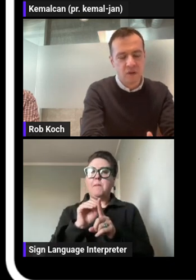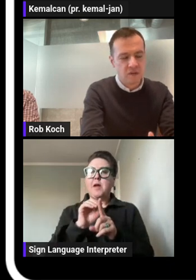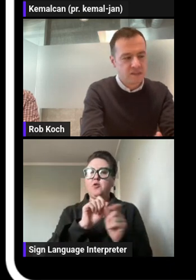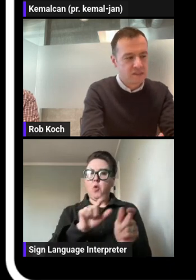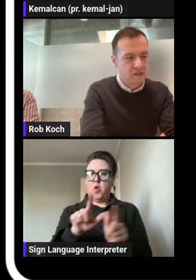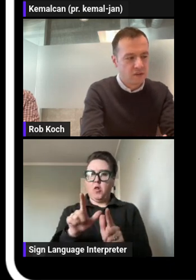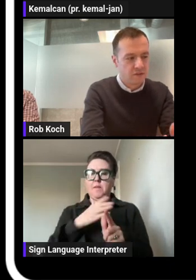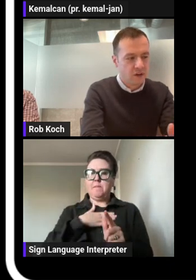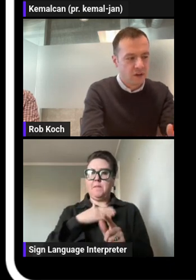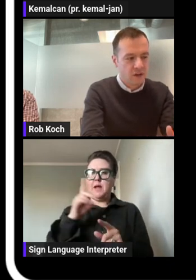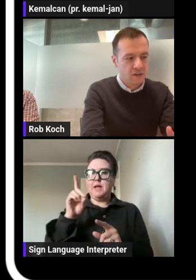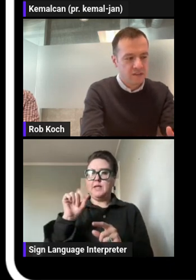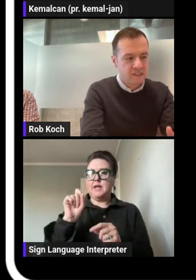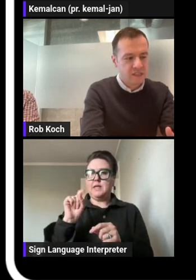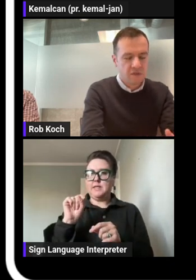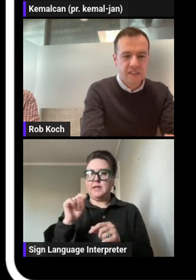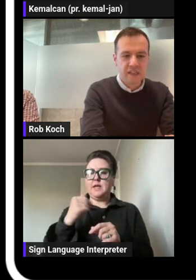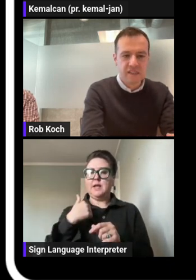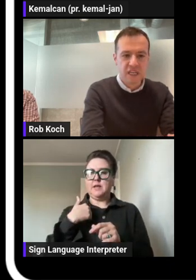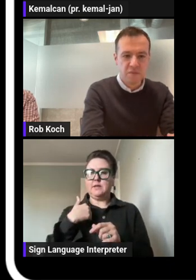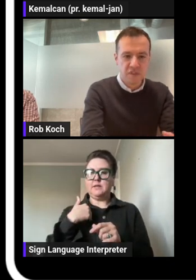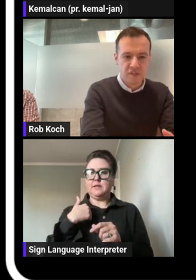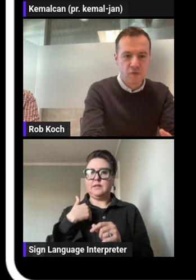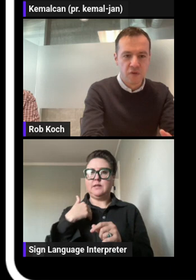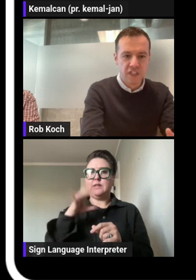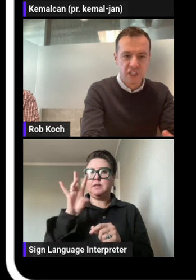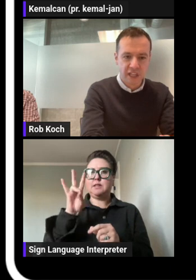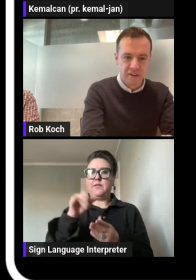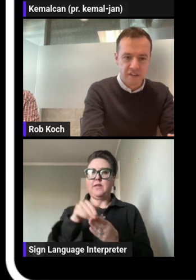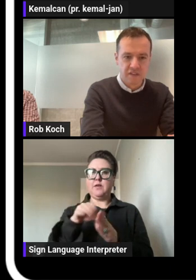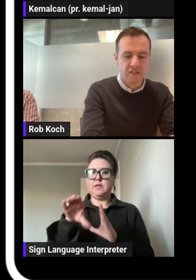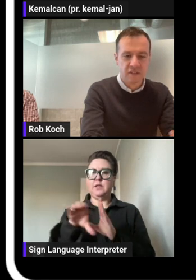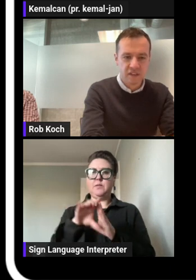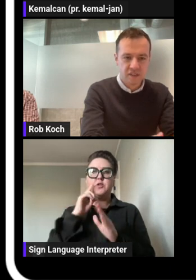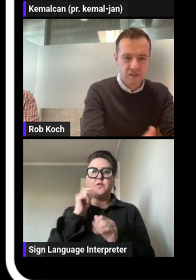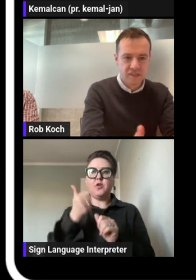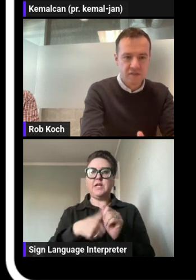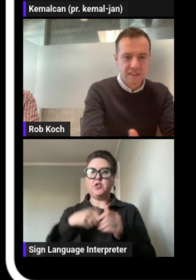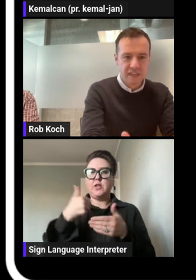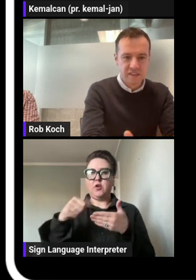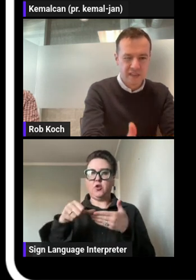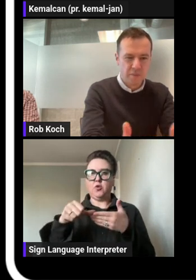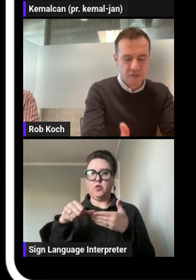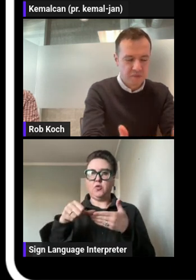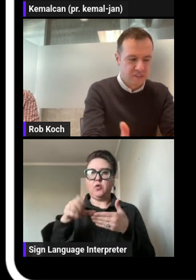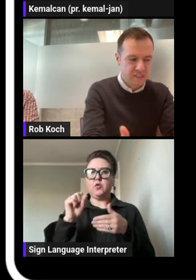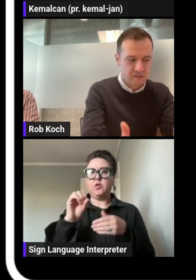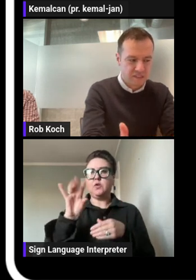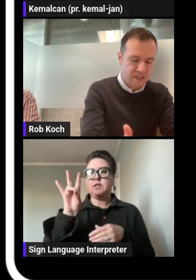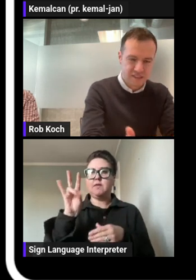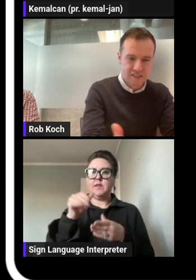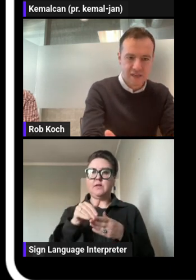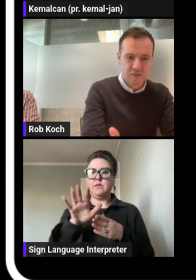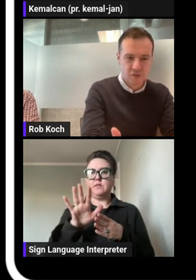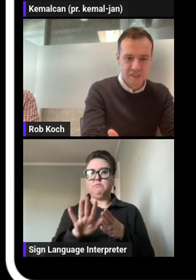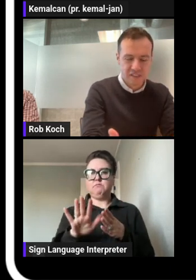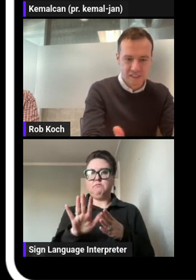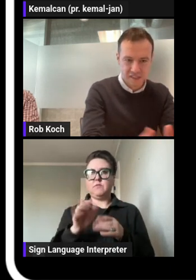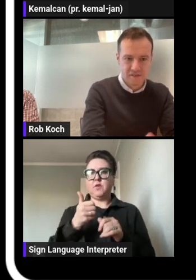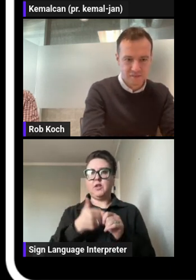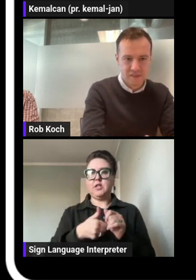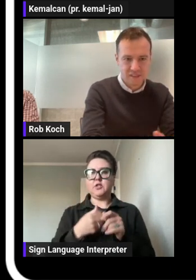data set consists of 7,000 images for each letter. So approximately 7,000